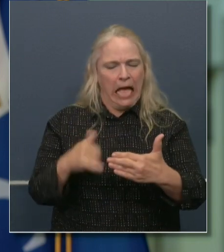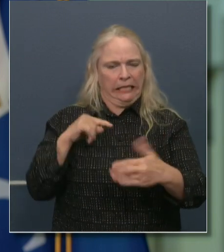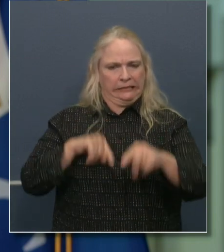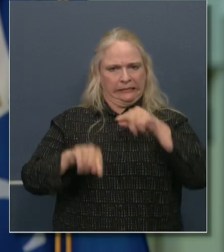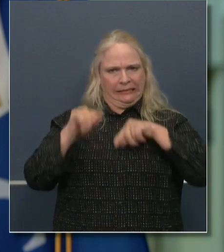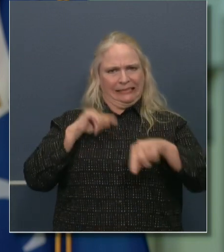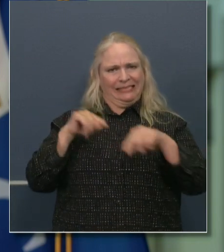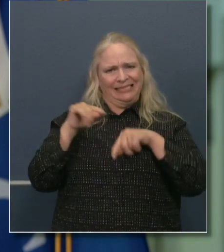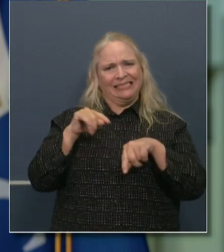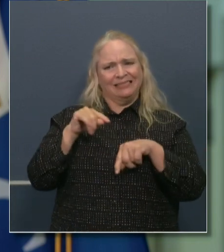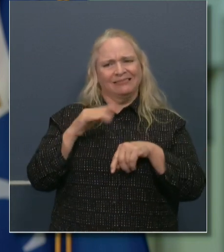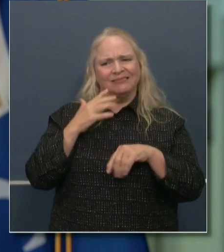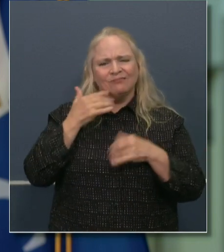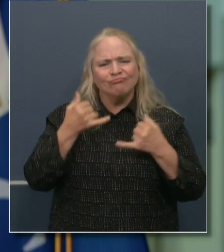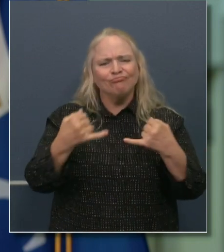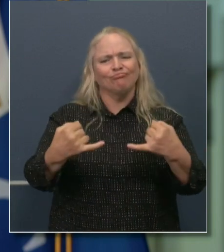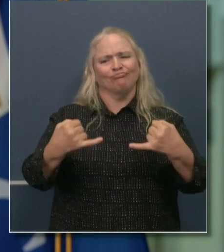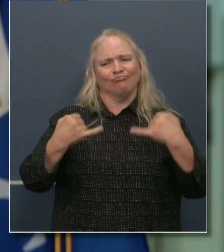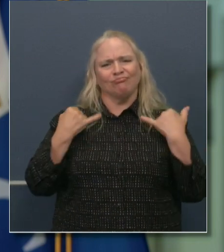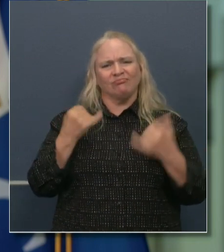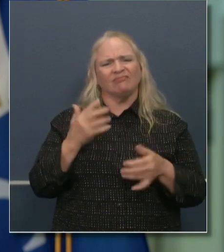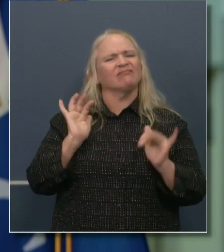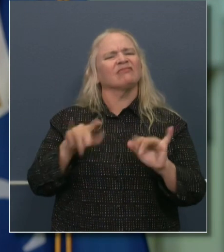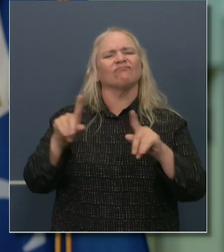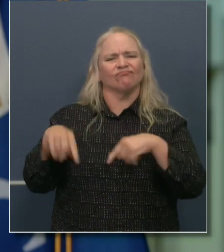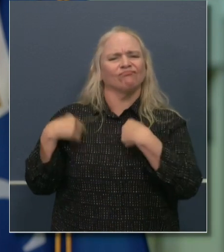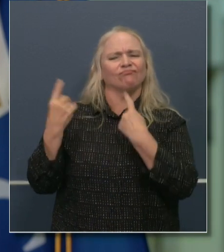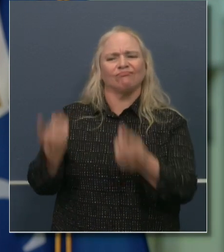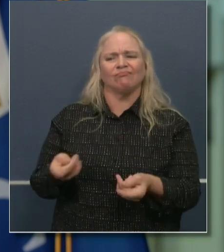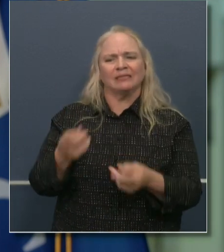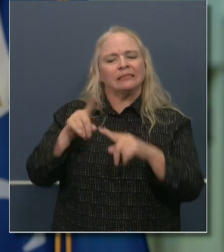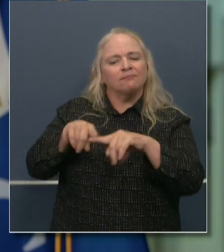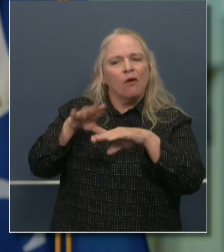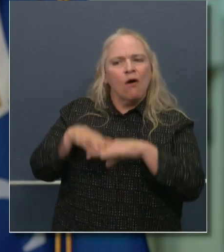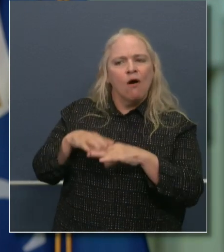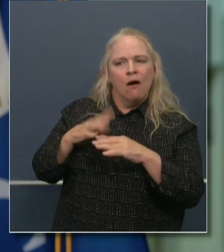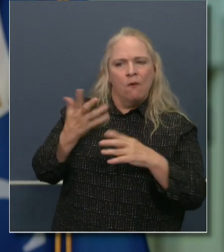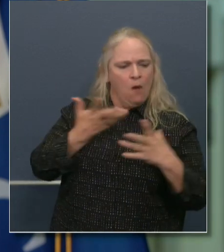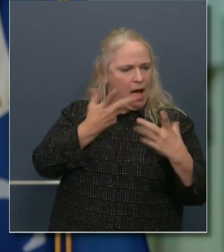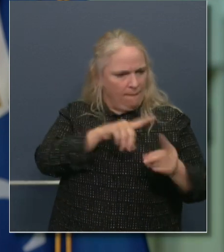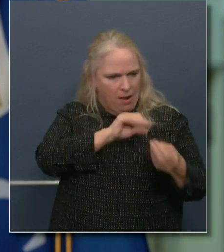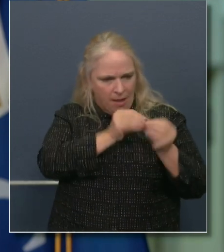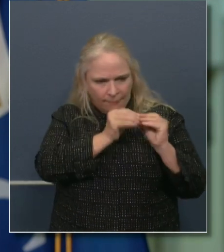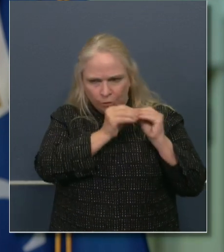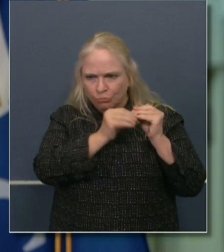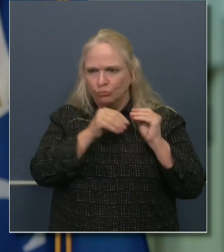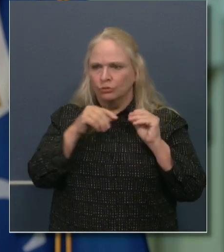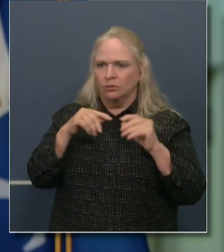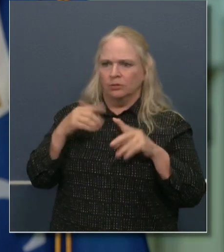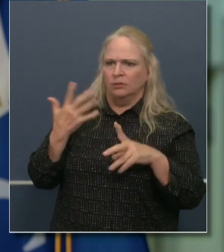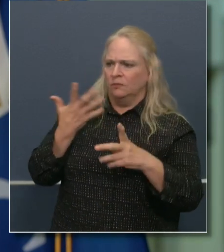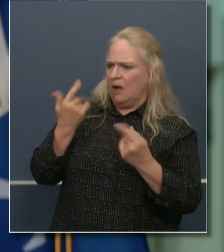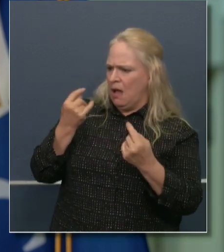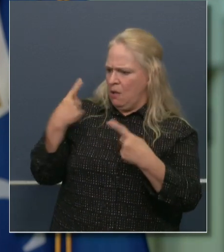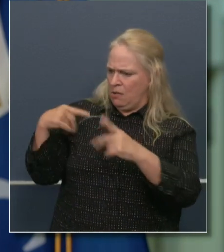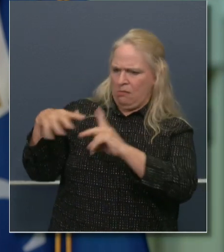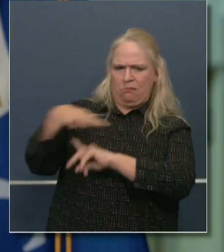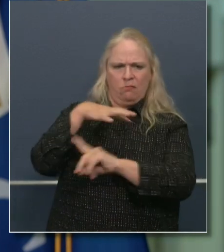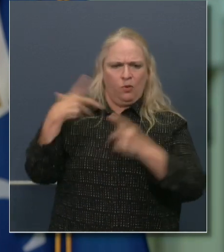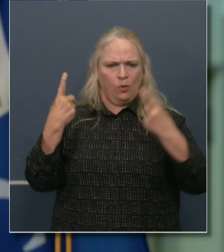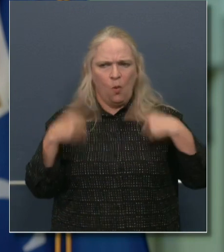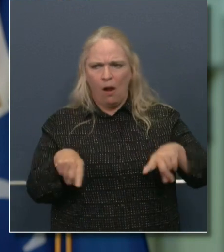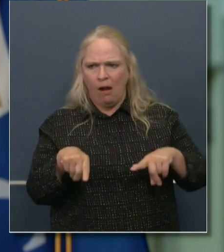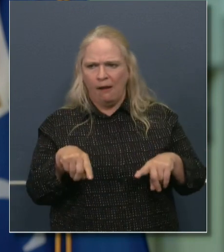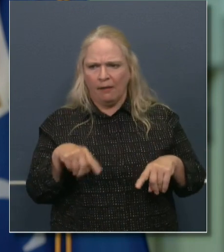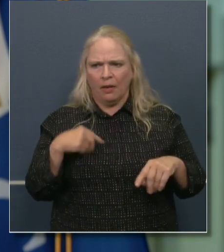up and down based upon changing conditions, based upon context or what you're trying to accomplish. And so